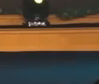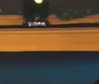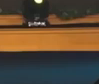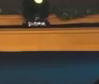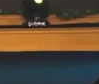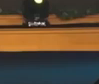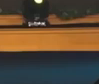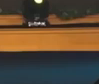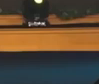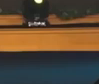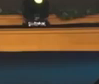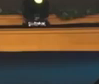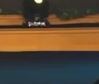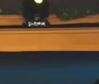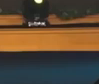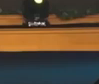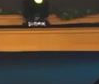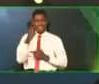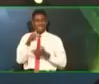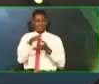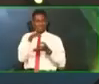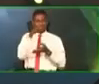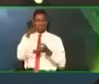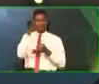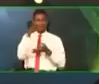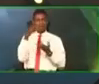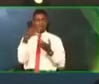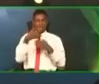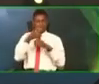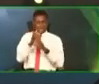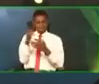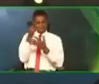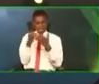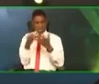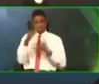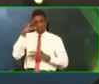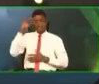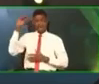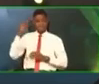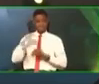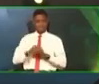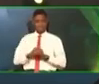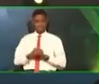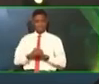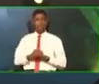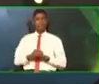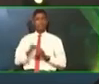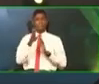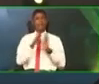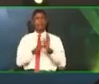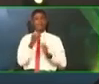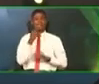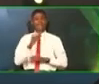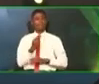to understand the spiritual composition, the design of man. The Bible very clearly tells us that man is